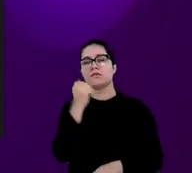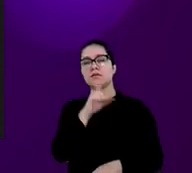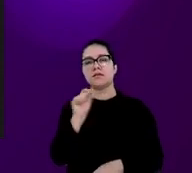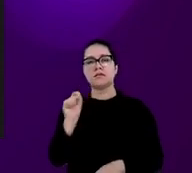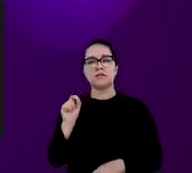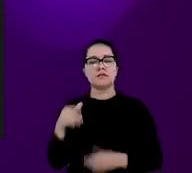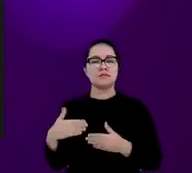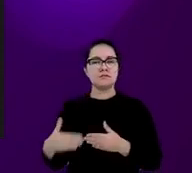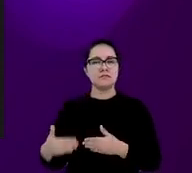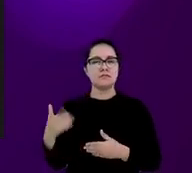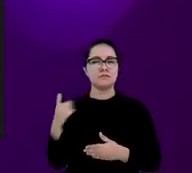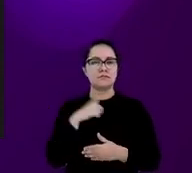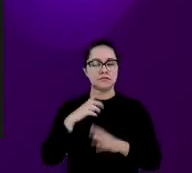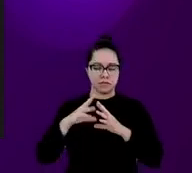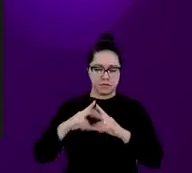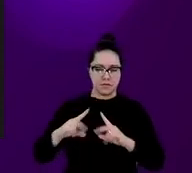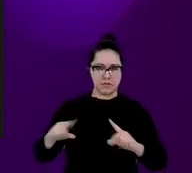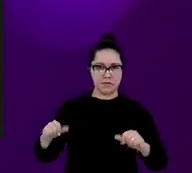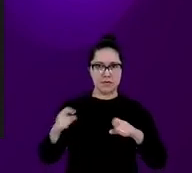hopefully